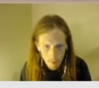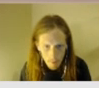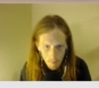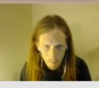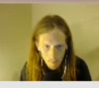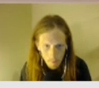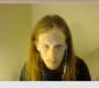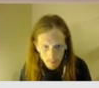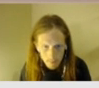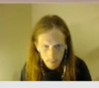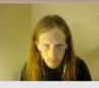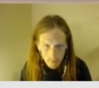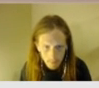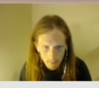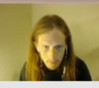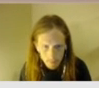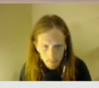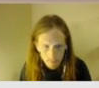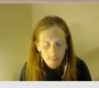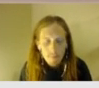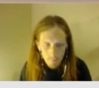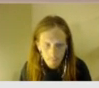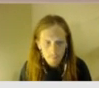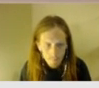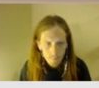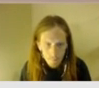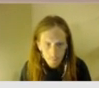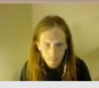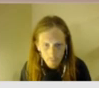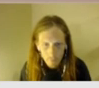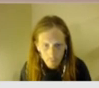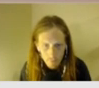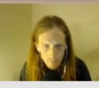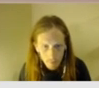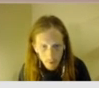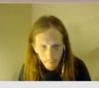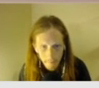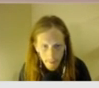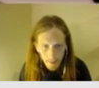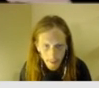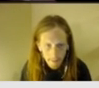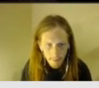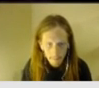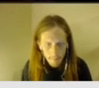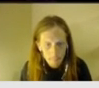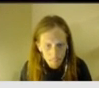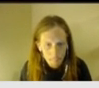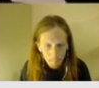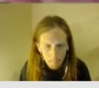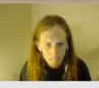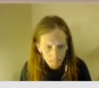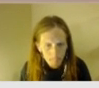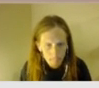media platform and like, you know, get out there and show your work, open yourself up to critique. I've done that through Tumblr.